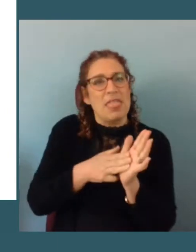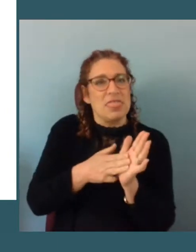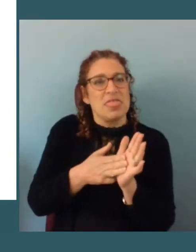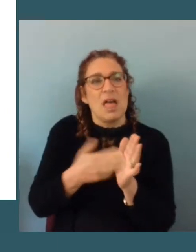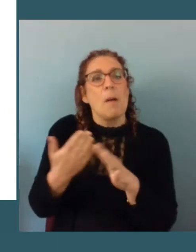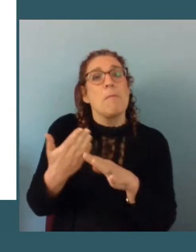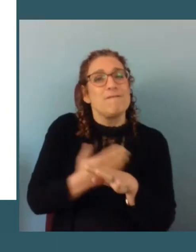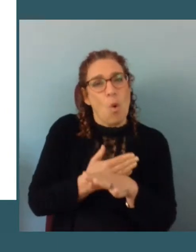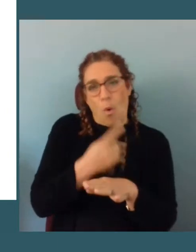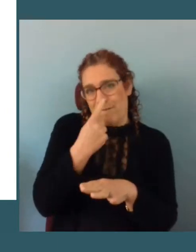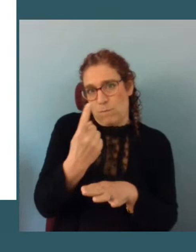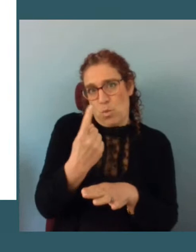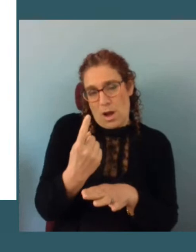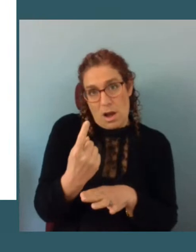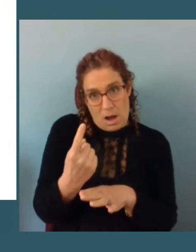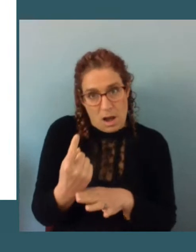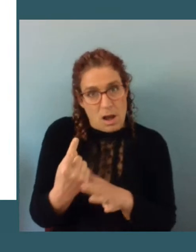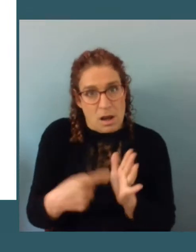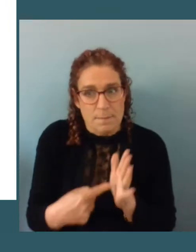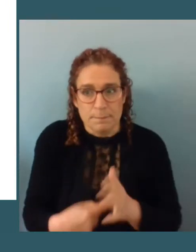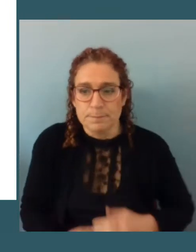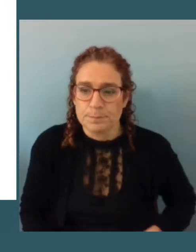year as well.